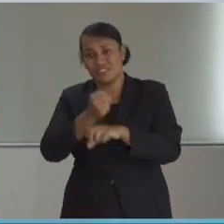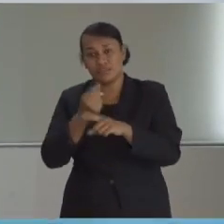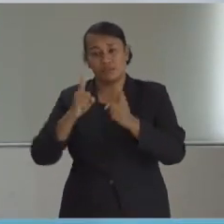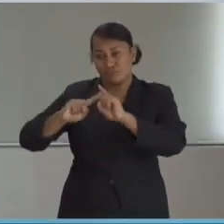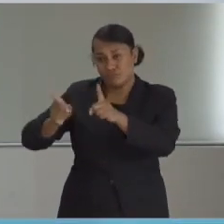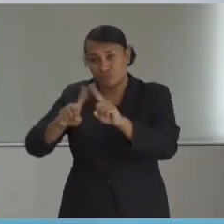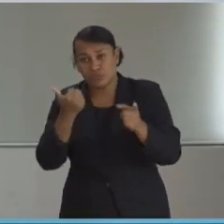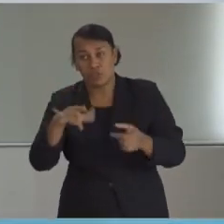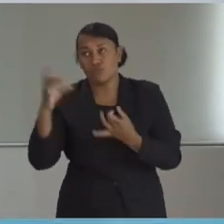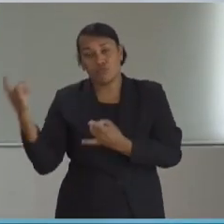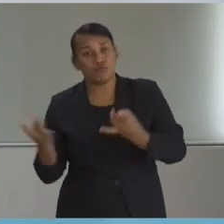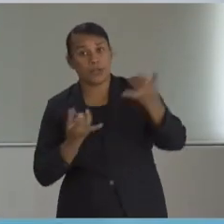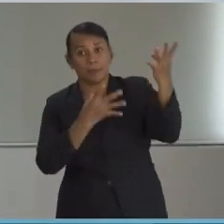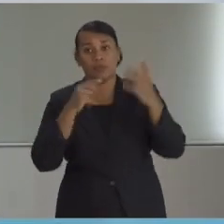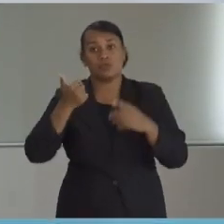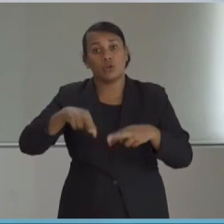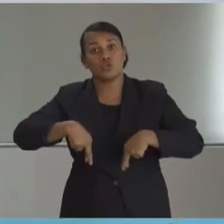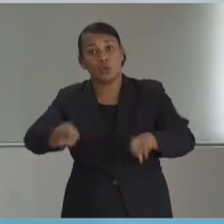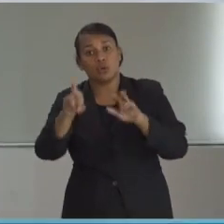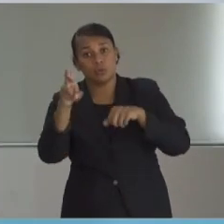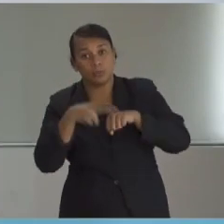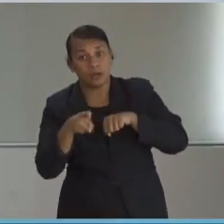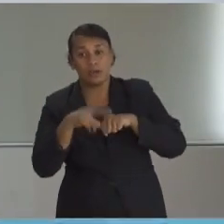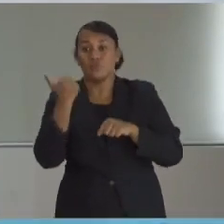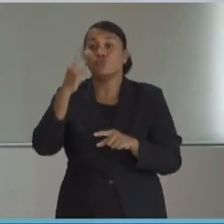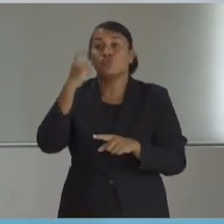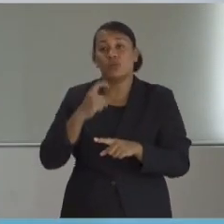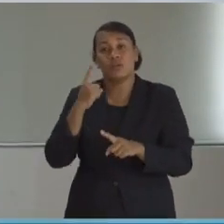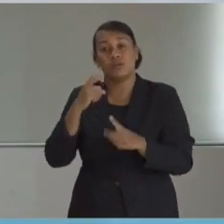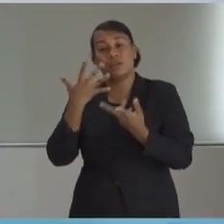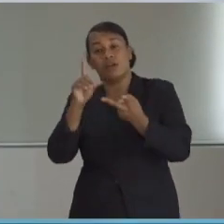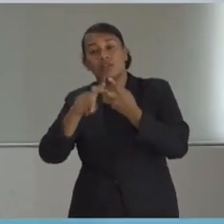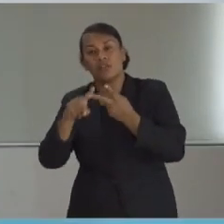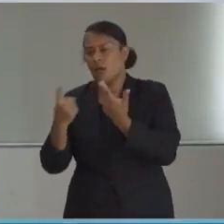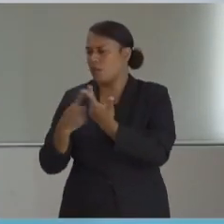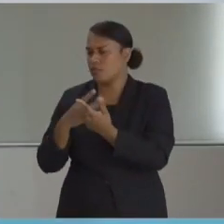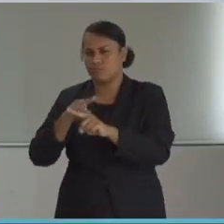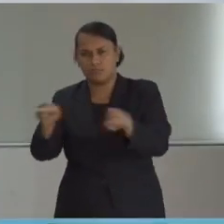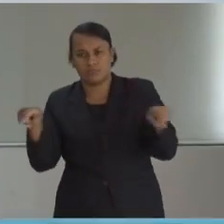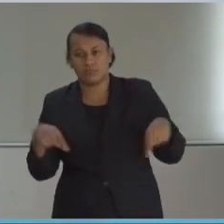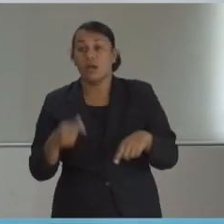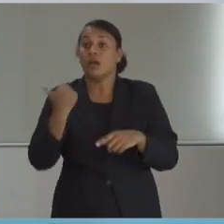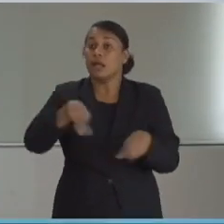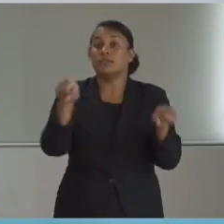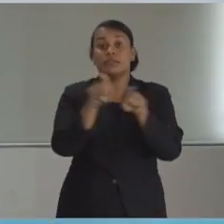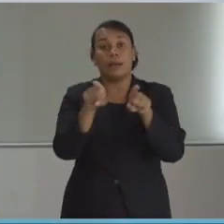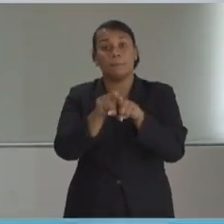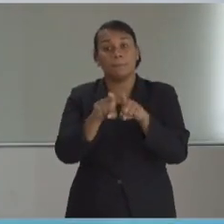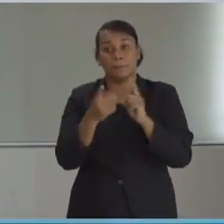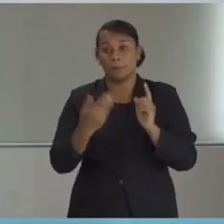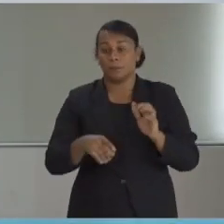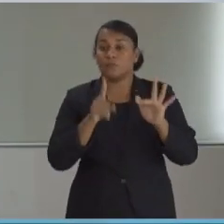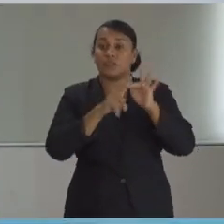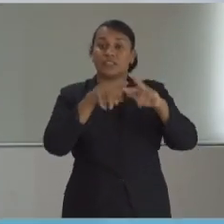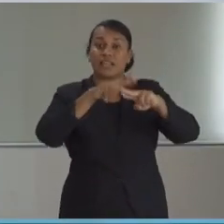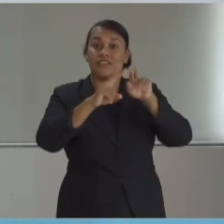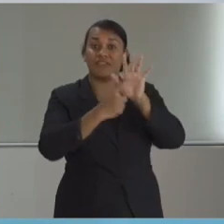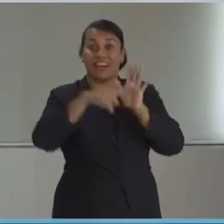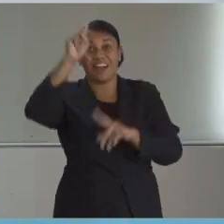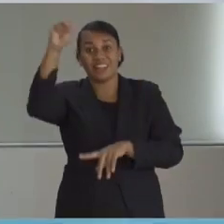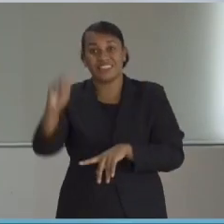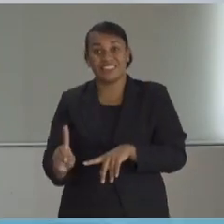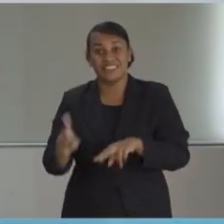repairs and of course on water as well. At the same time, EFL, Energy Fiji Limited, is doing its